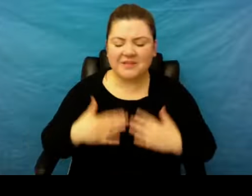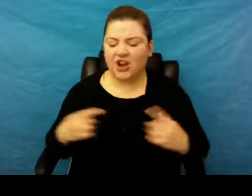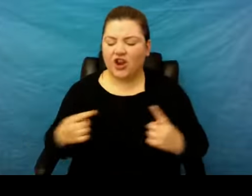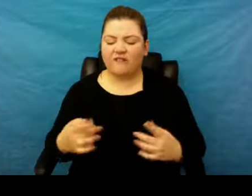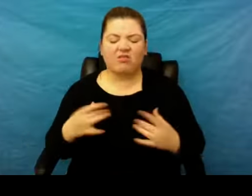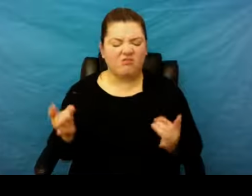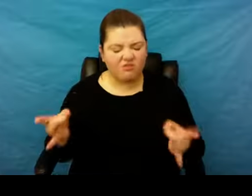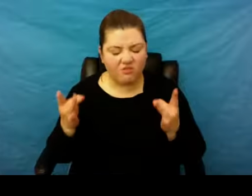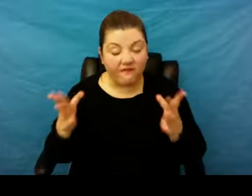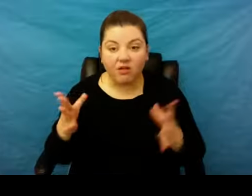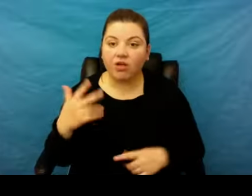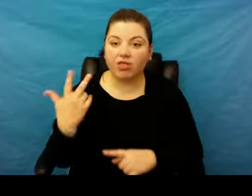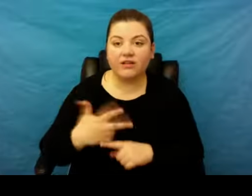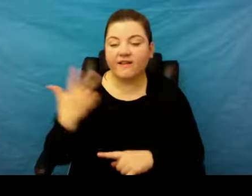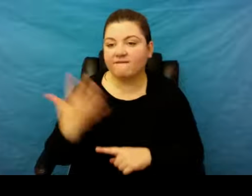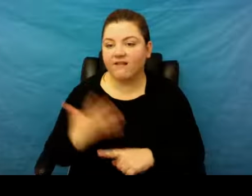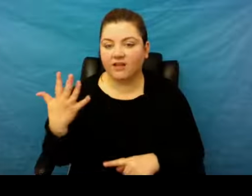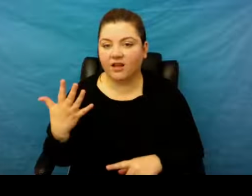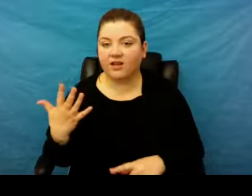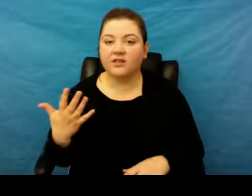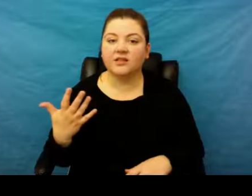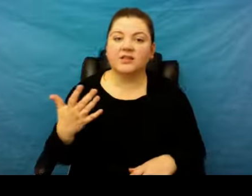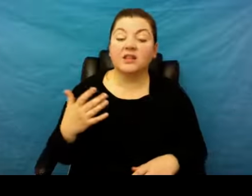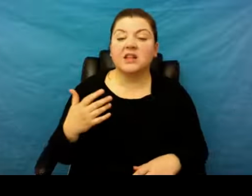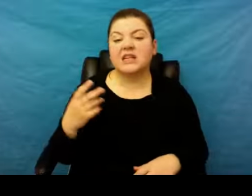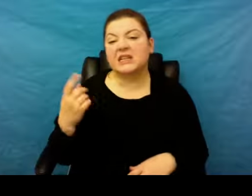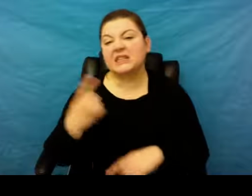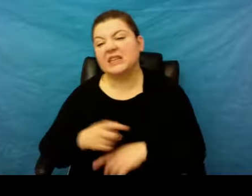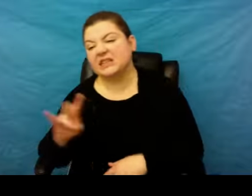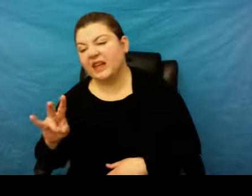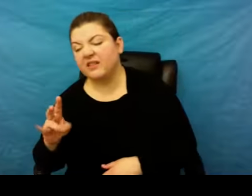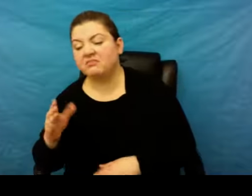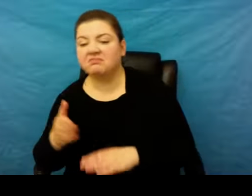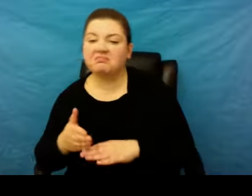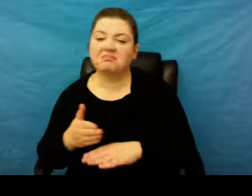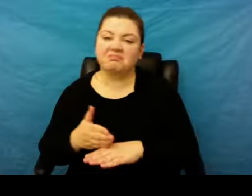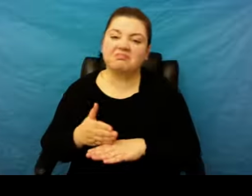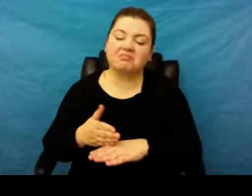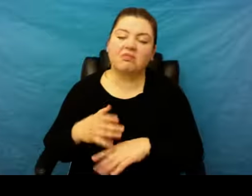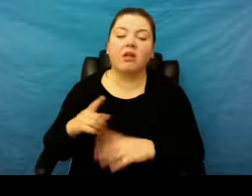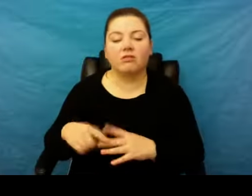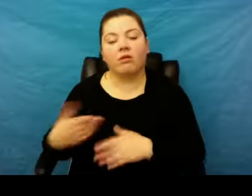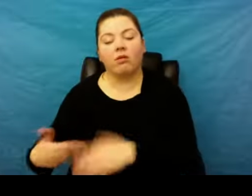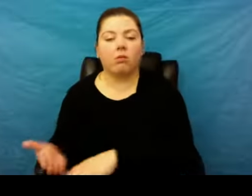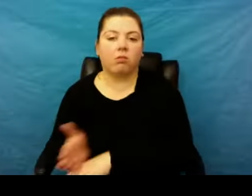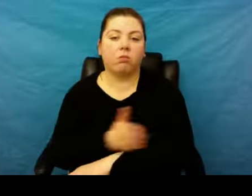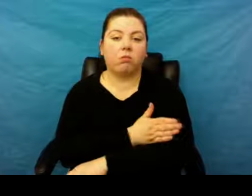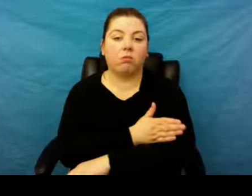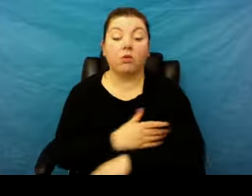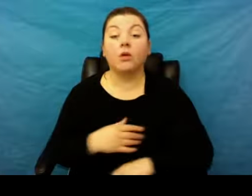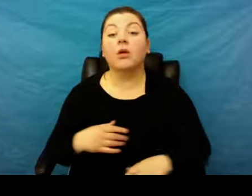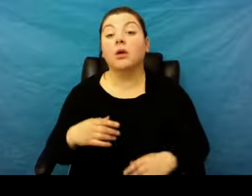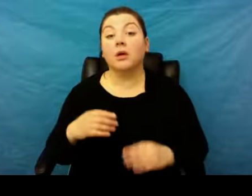5 days, feel a little less shit on 7, and then they're gonna start to feel better. You can start interacting with your